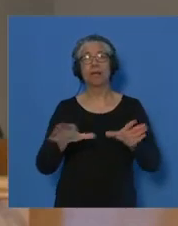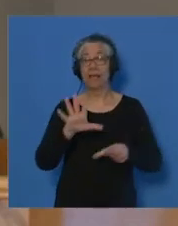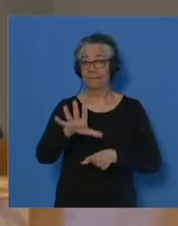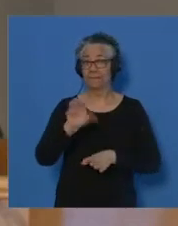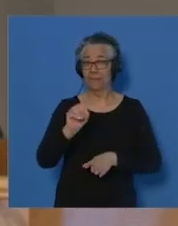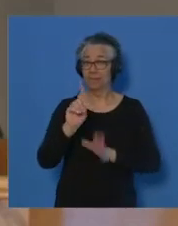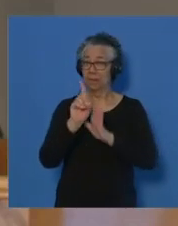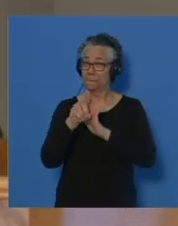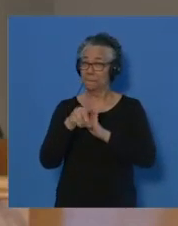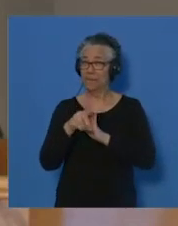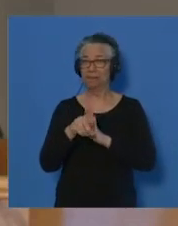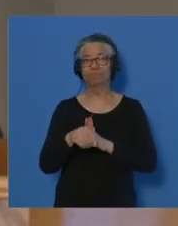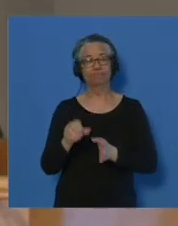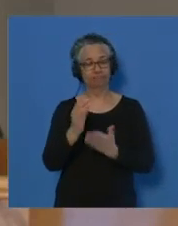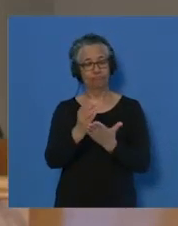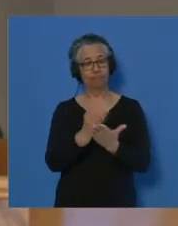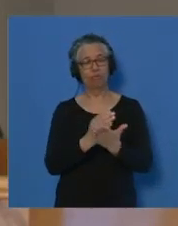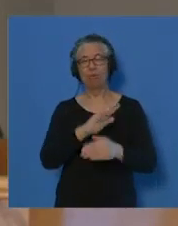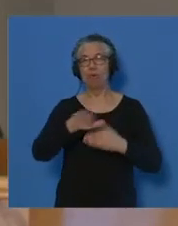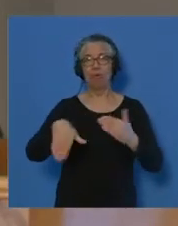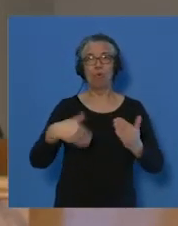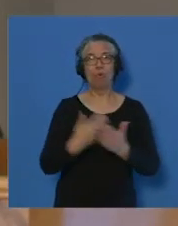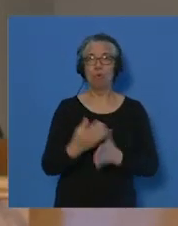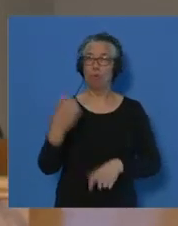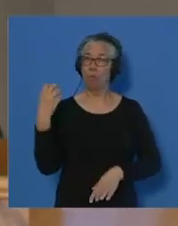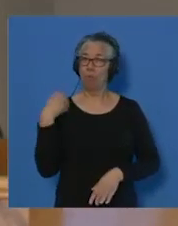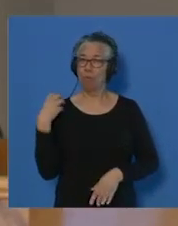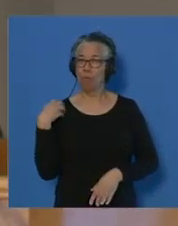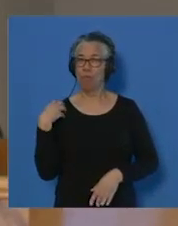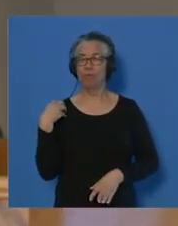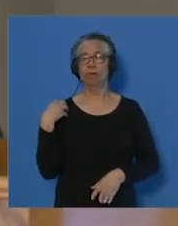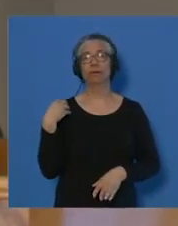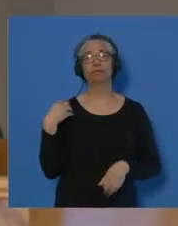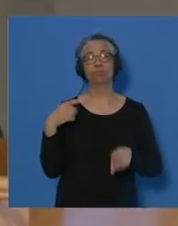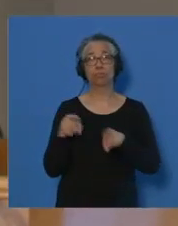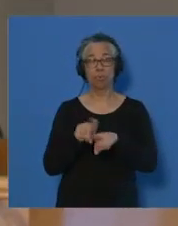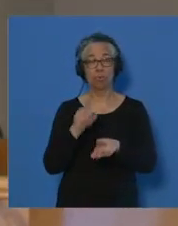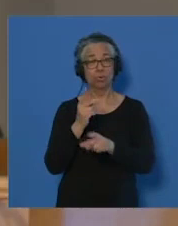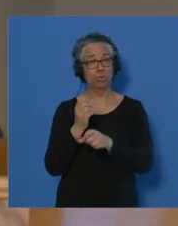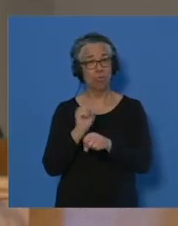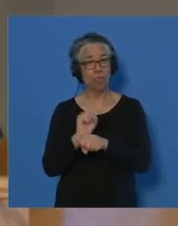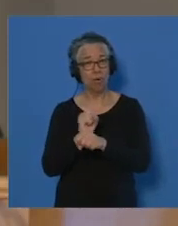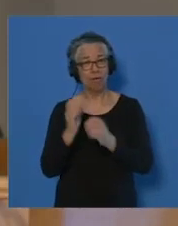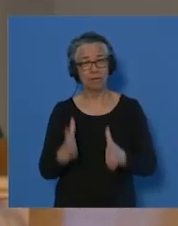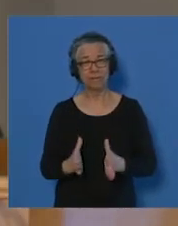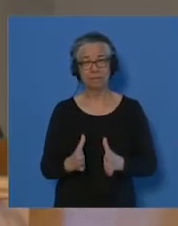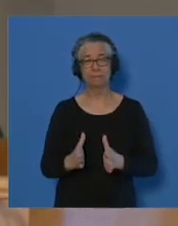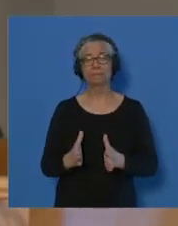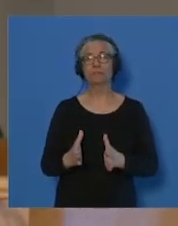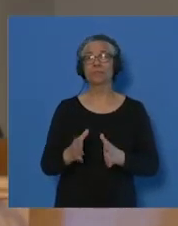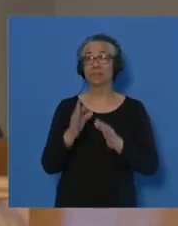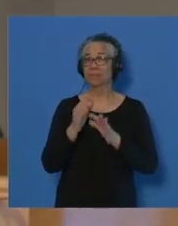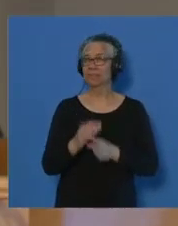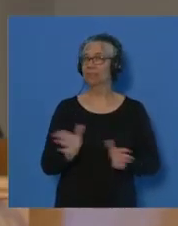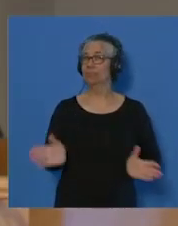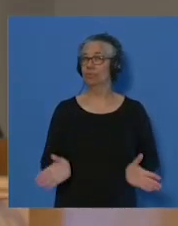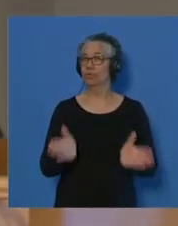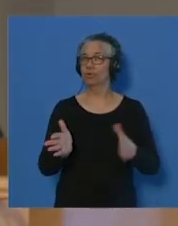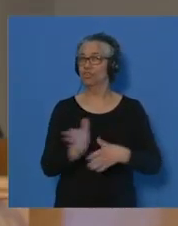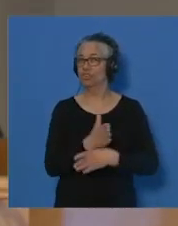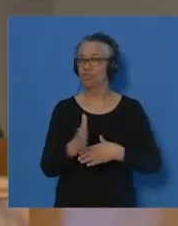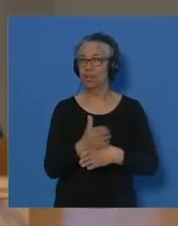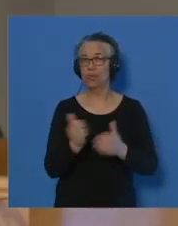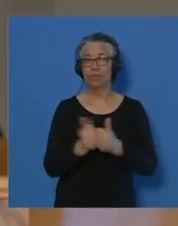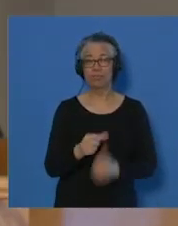is for all employees and management, and I encourage all employers to be aware of this training and to share it with their staff